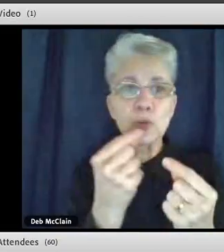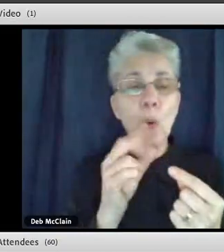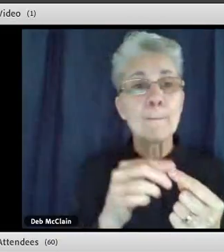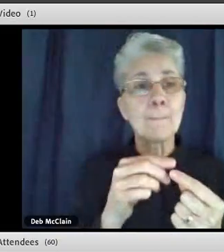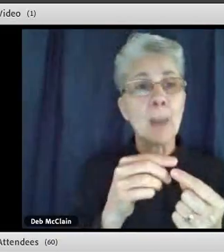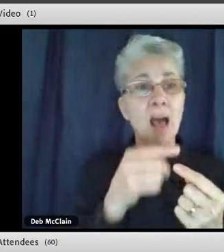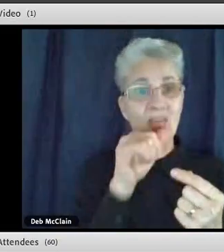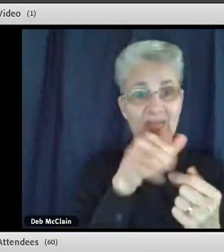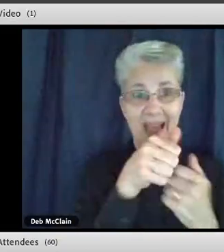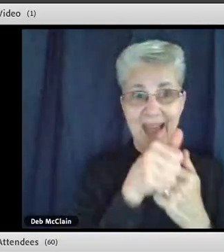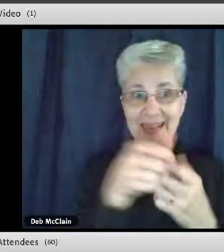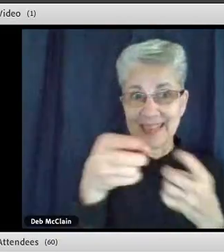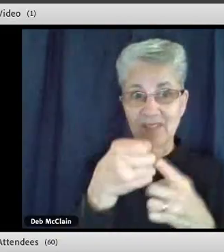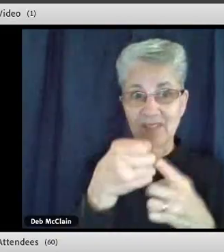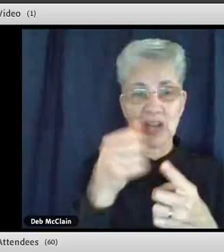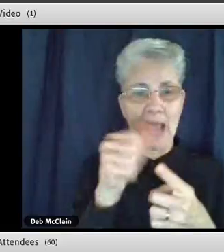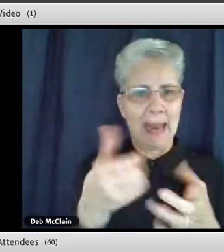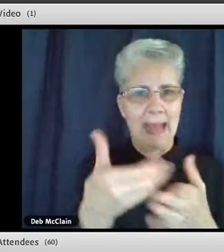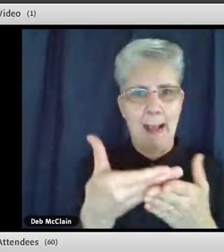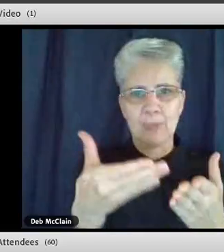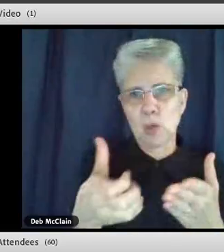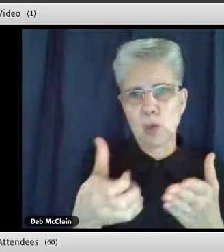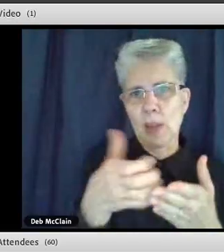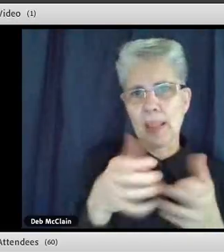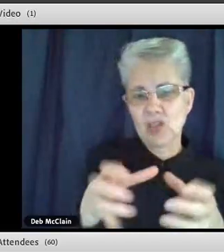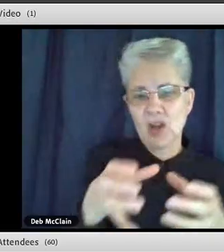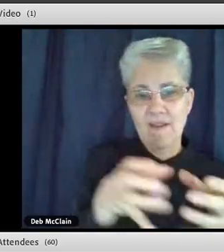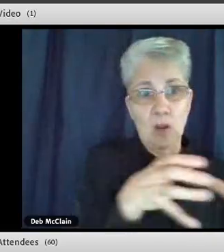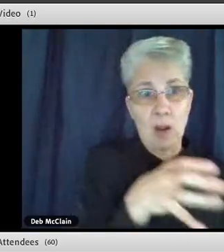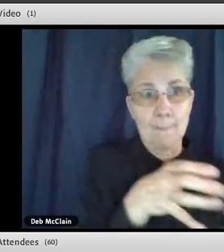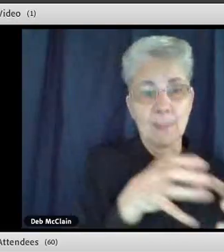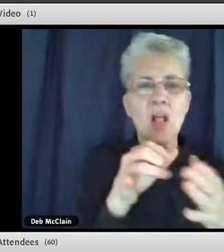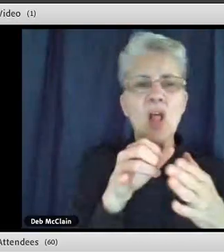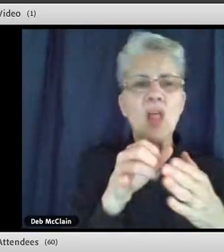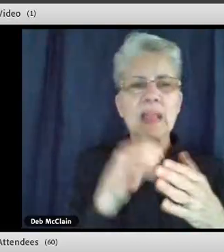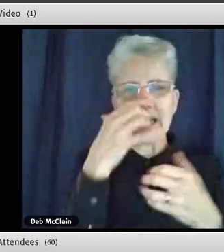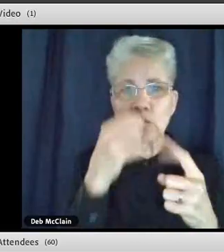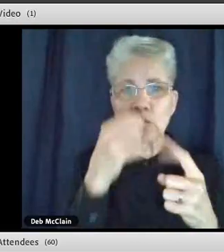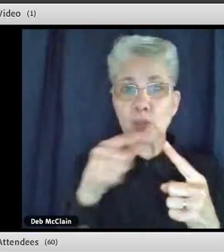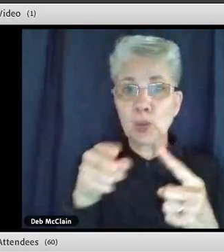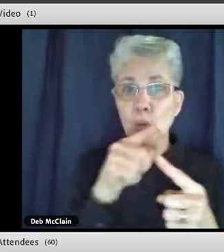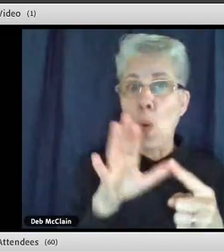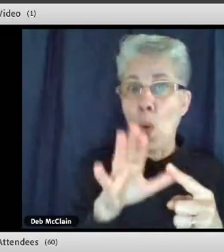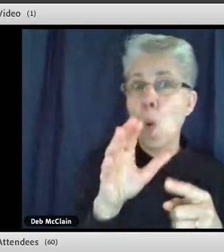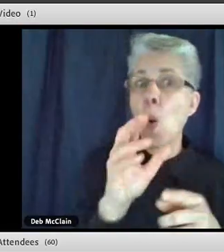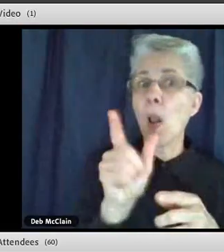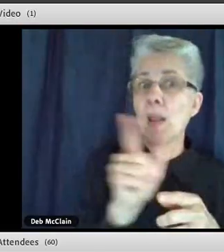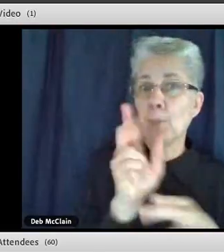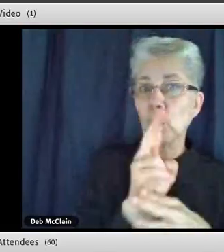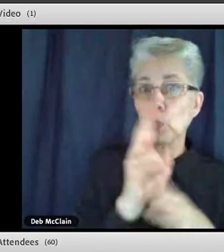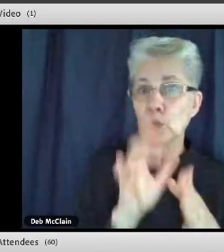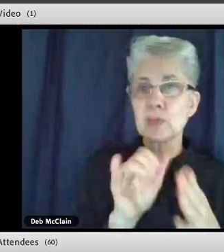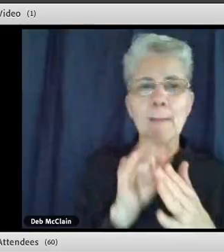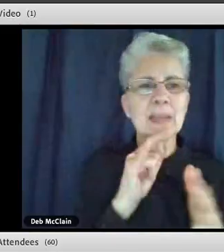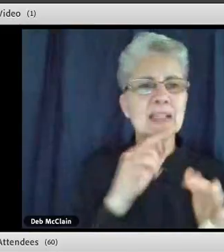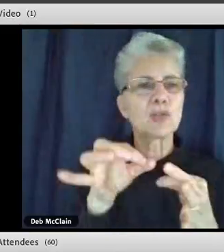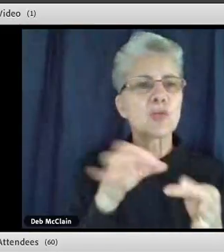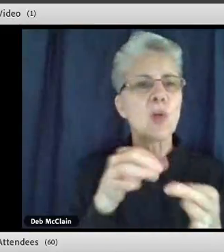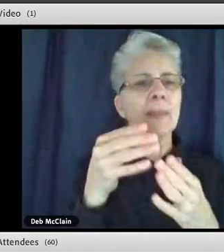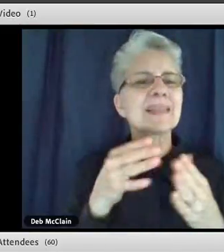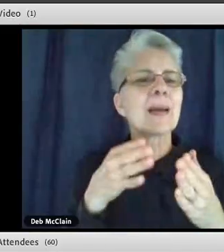it's any object or collection of objects that is of interest to you or your users, and that can be described in some